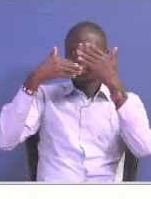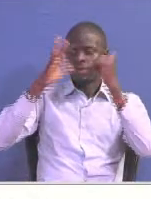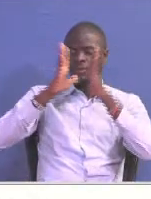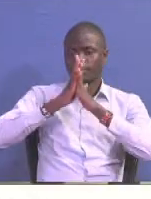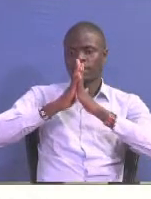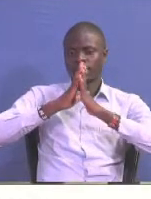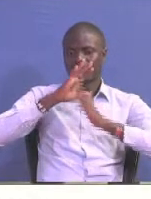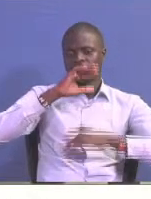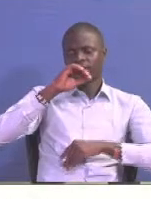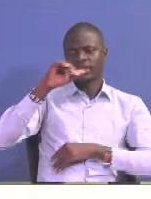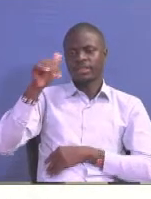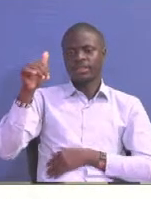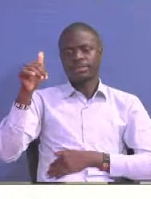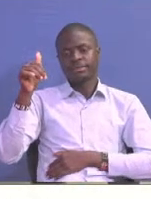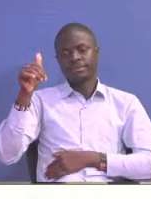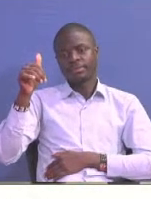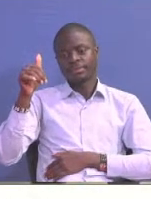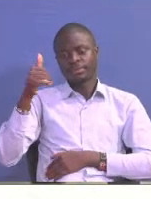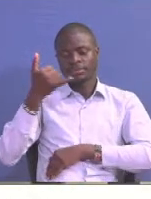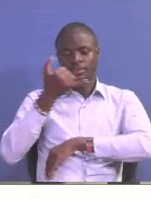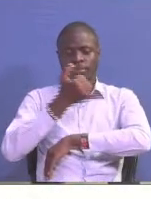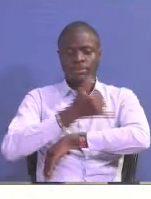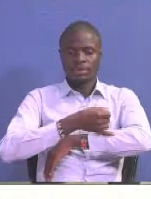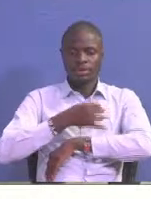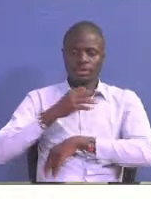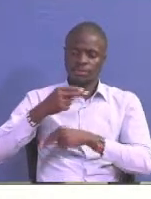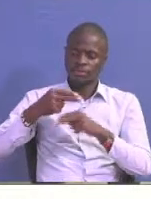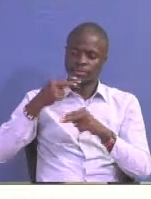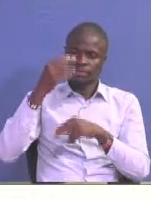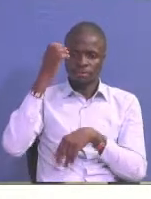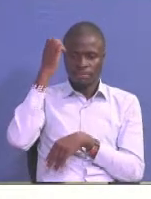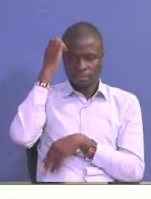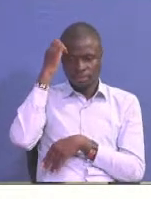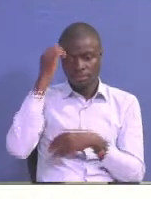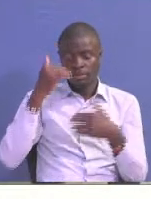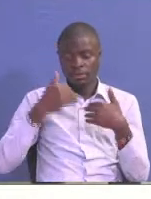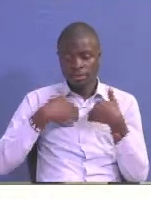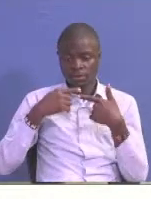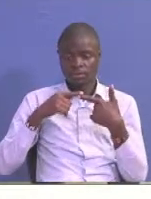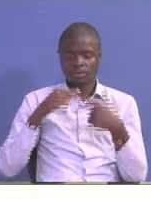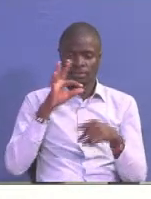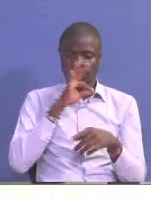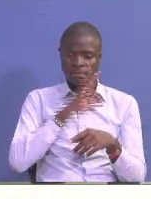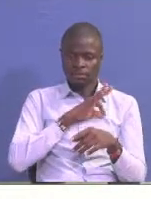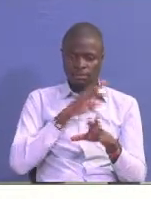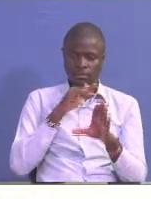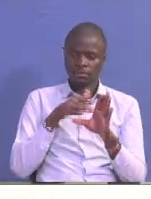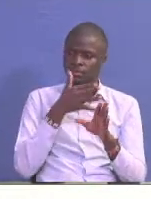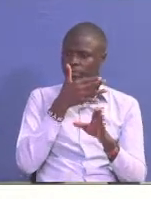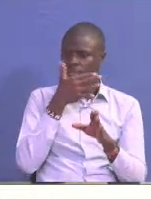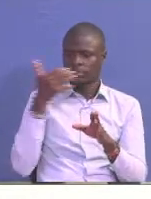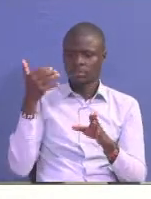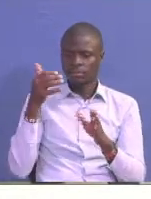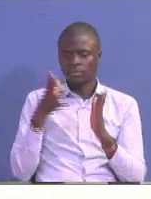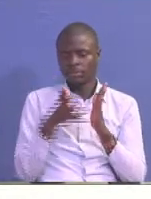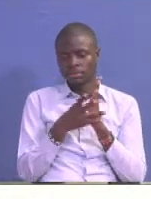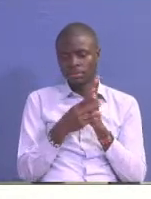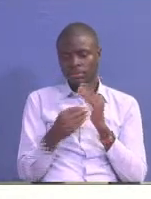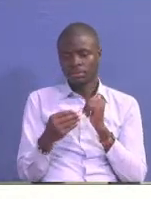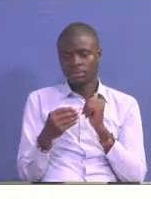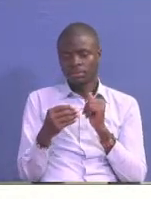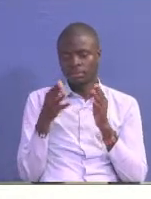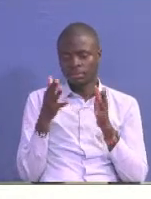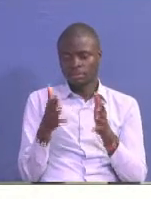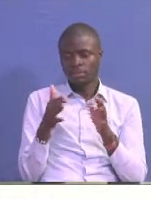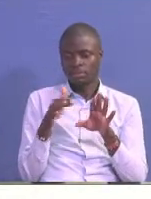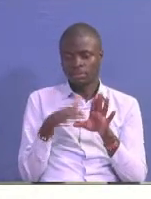universities and other institutions of higher education have to invest in the best talent